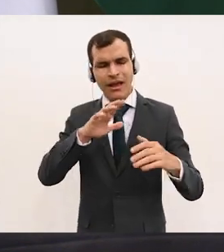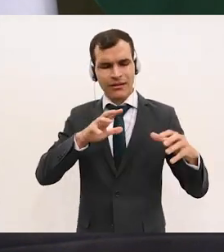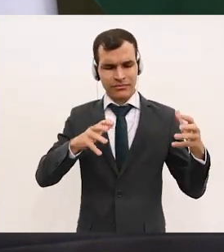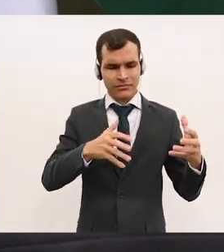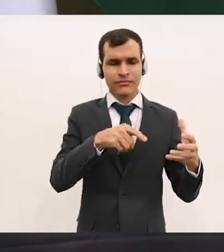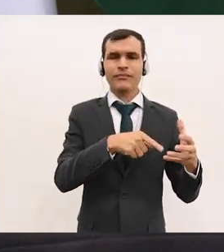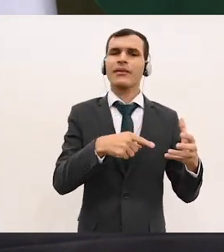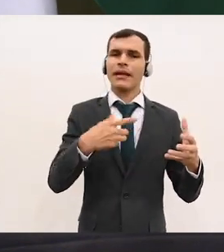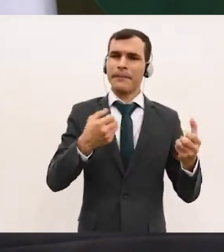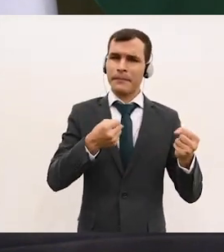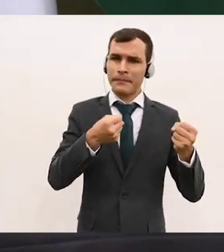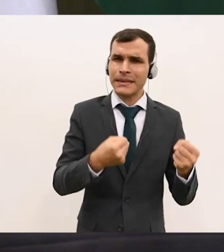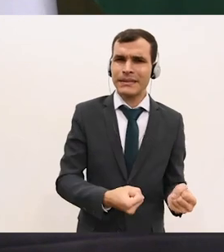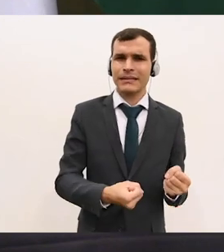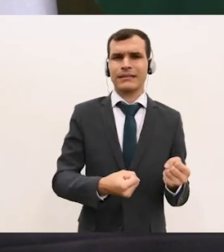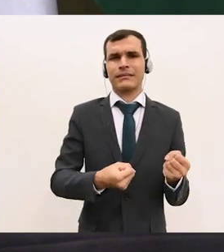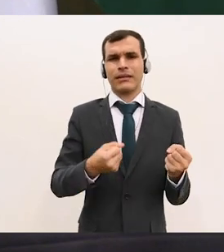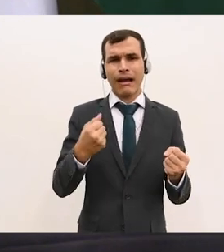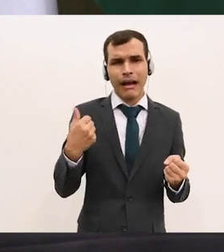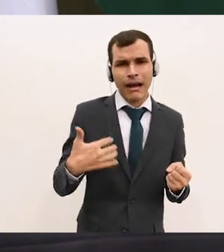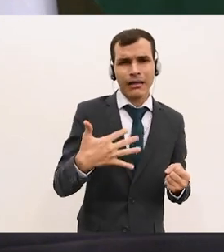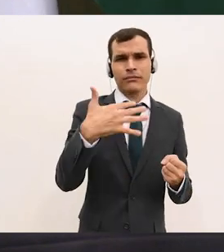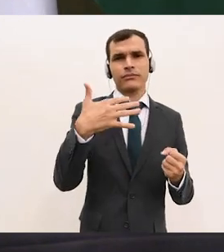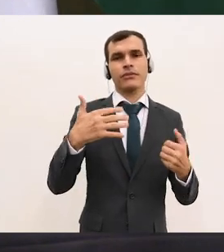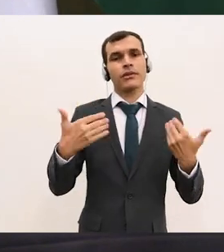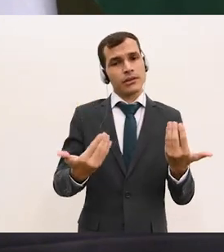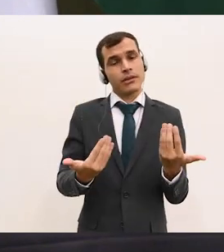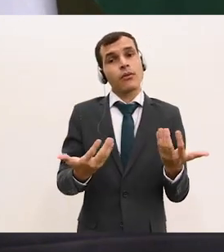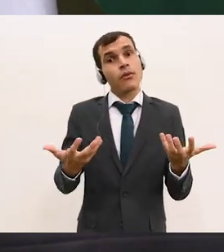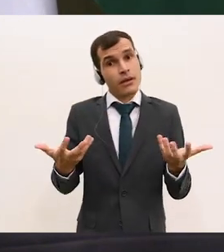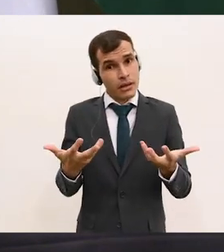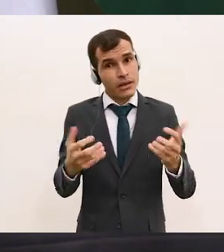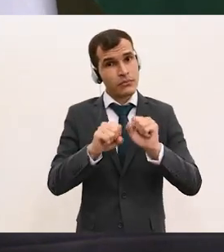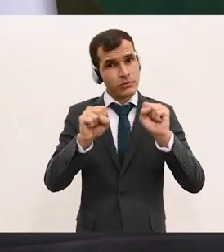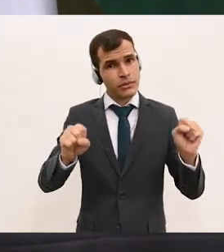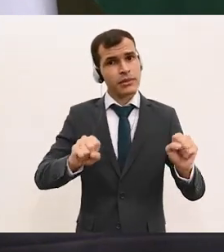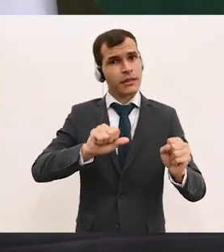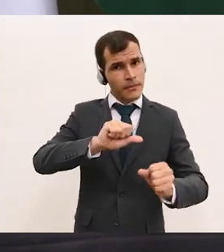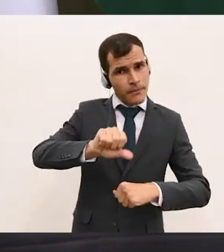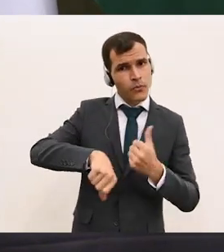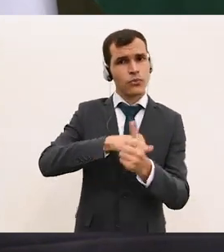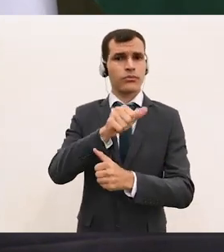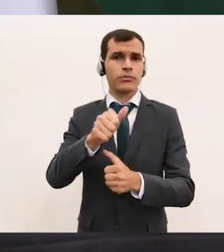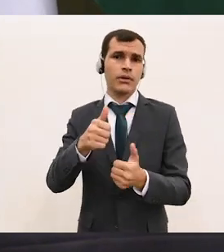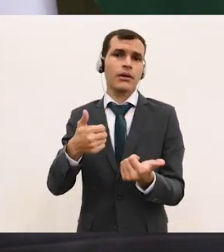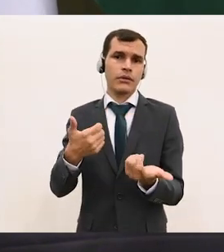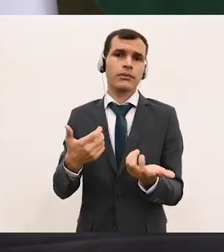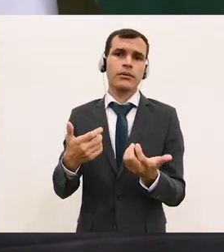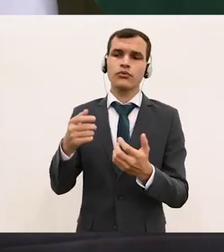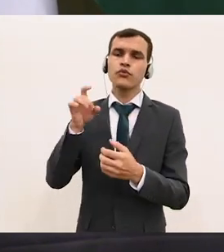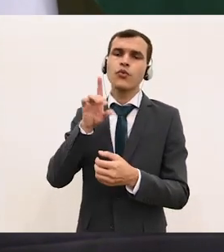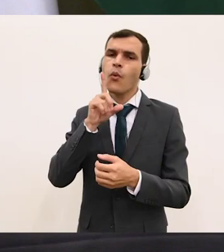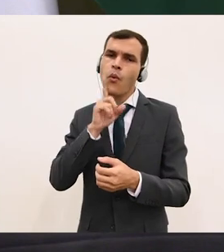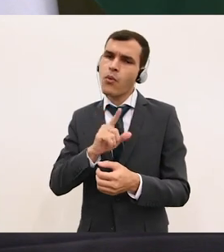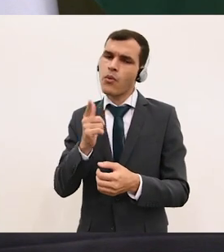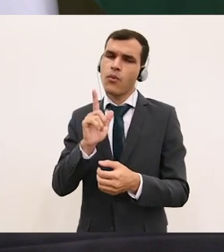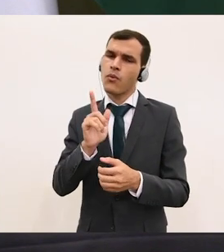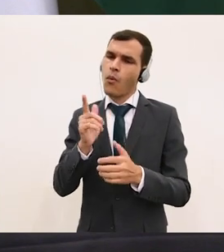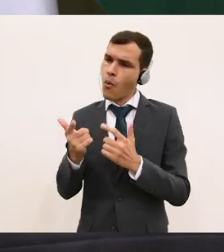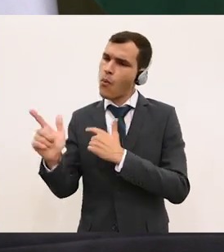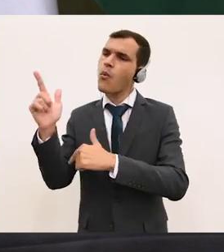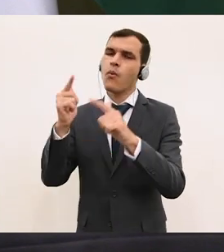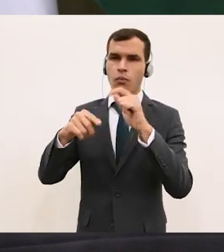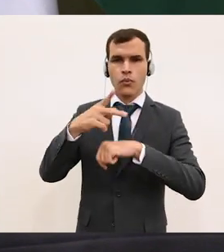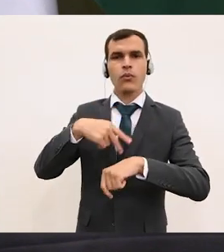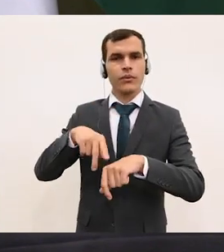it reformed also. So, we must bear in mind, it's not just about the U.S., it's also about other members. But I hope we can all engage